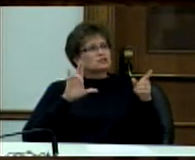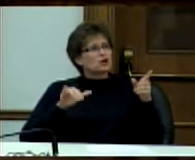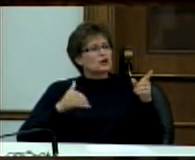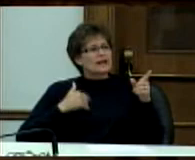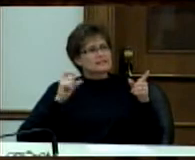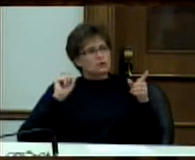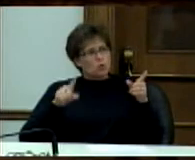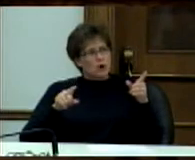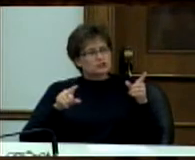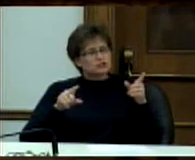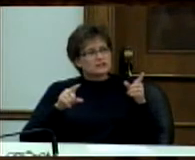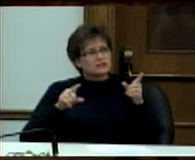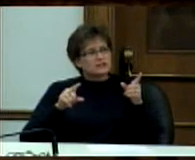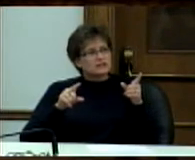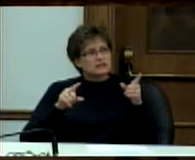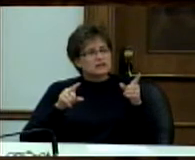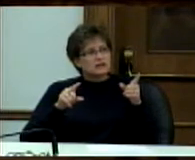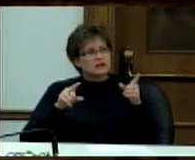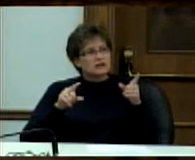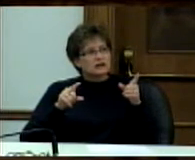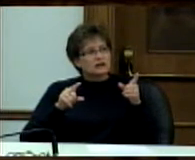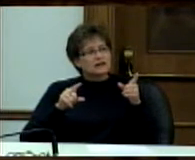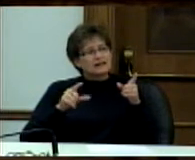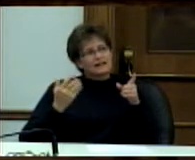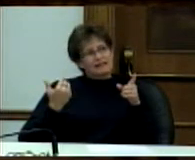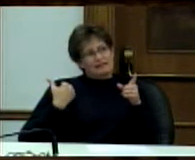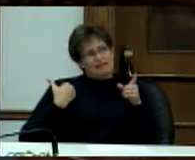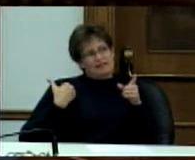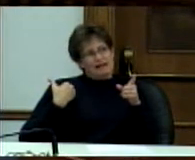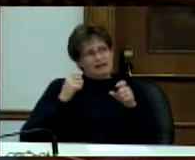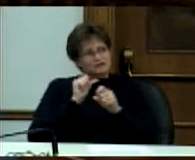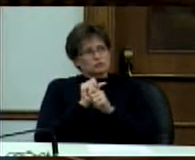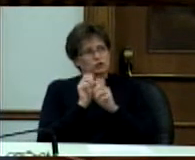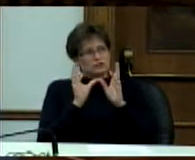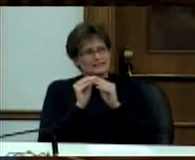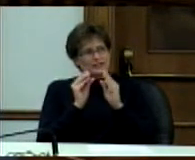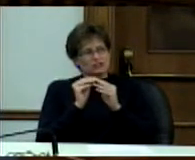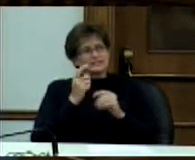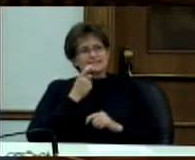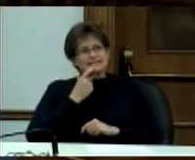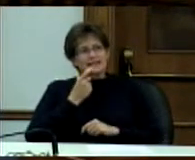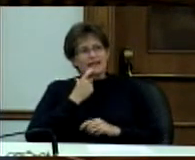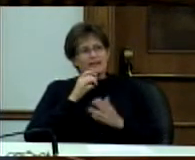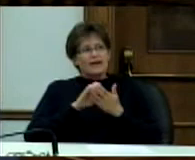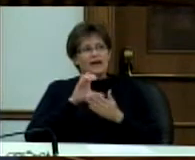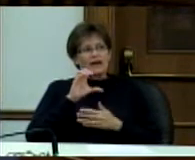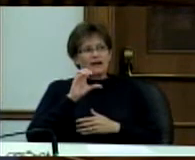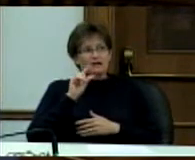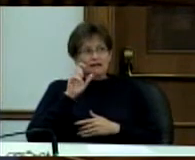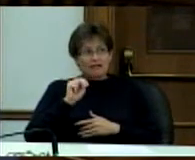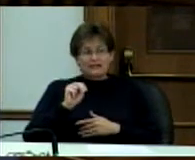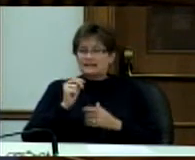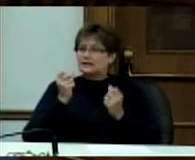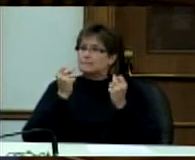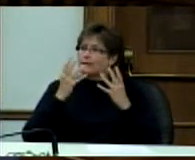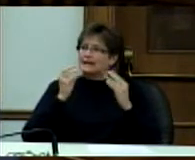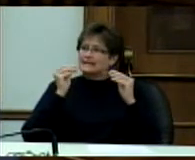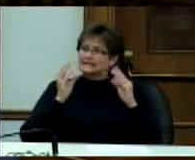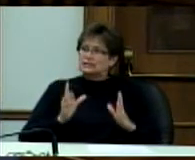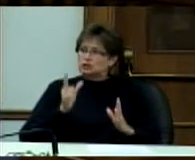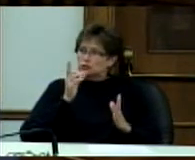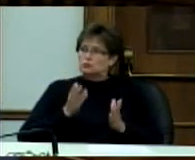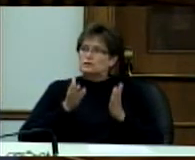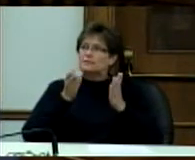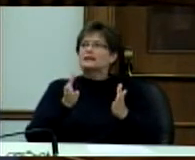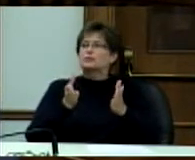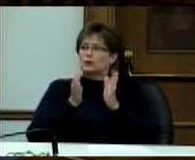I have a question. The last work session indicated, Colleen, that there were a number of teachers who